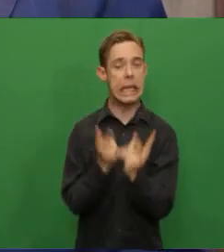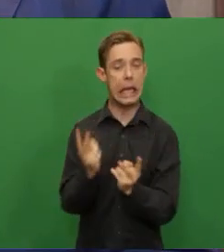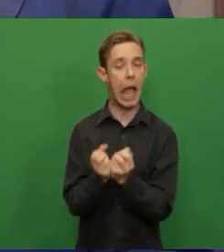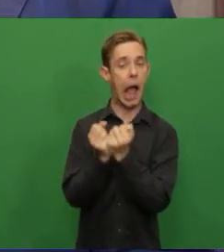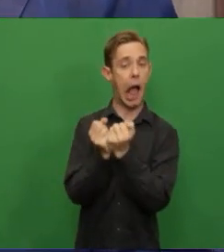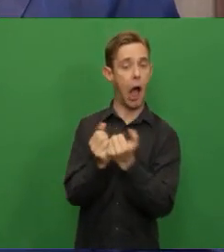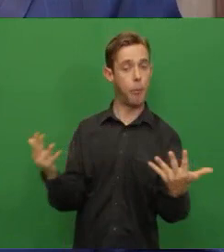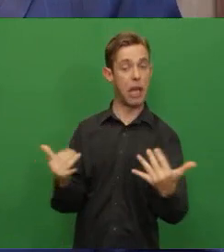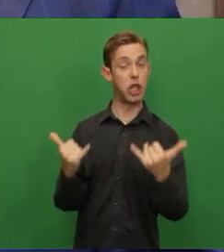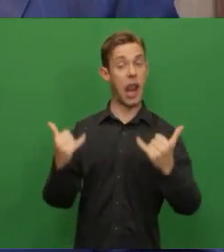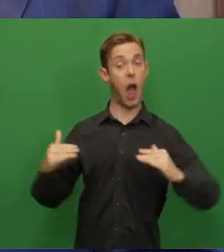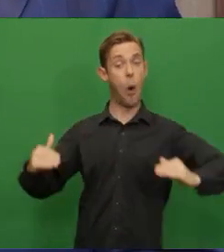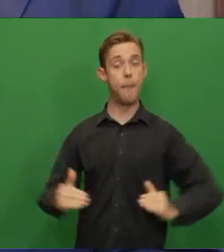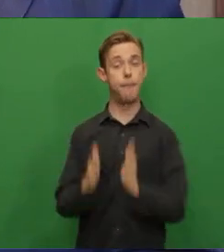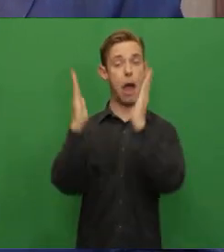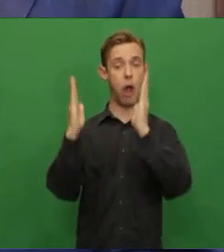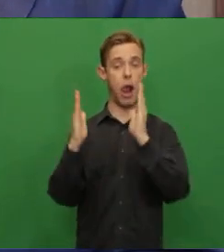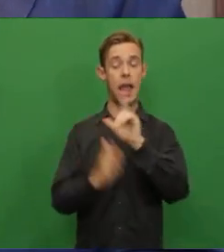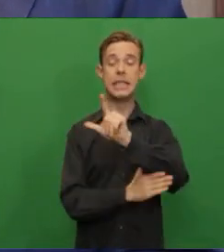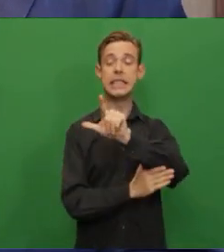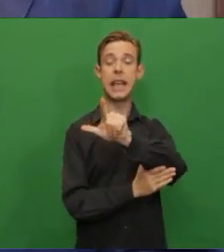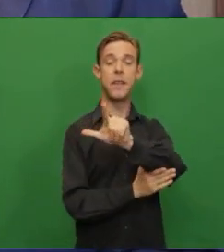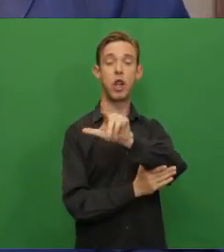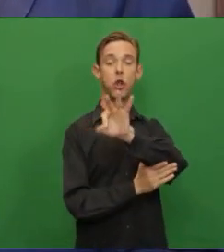2019 and 2020.